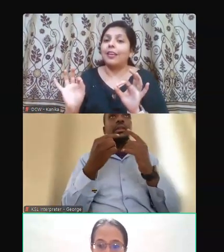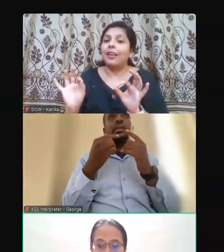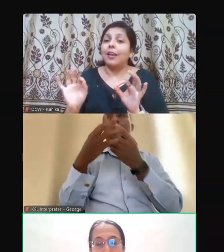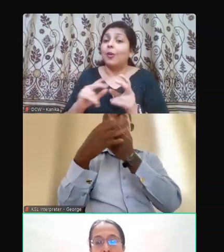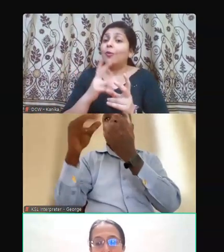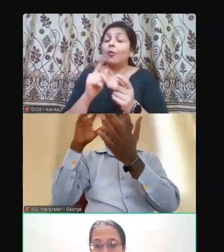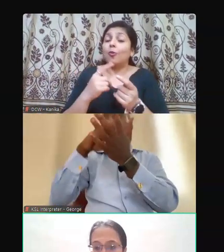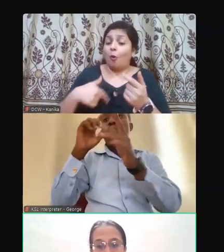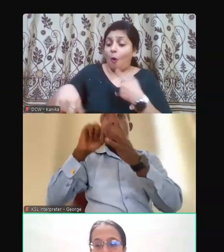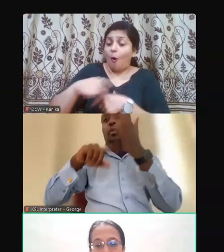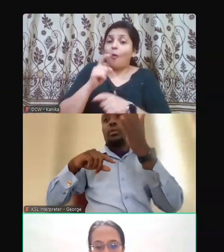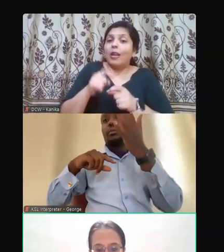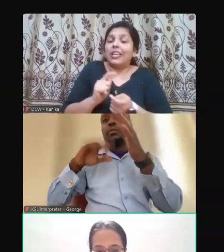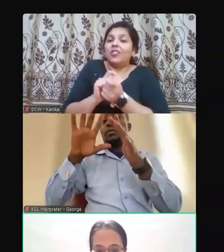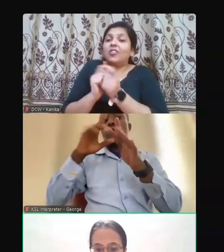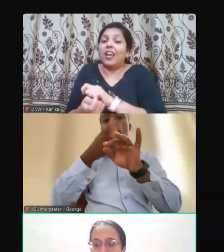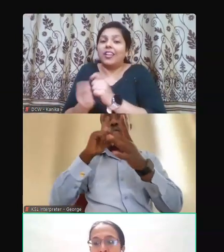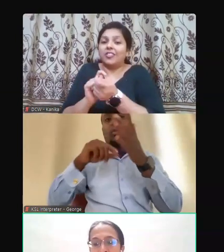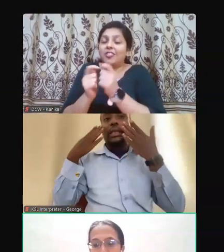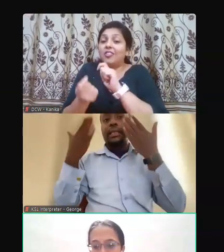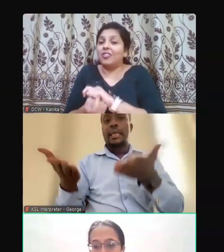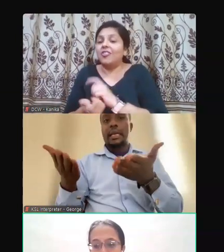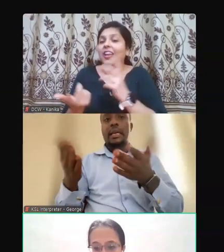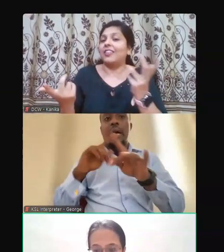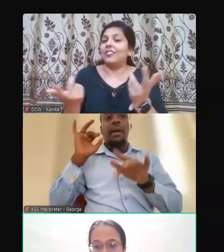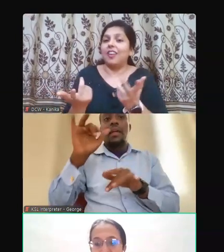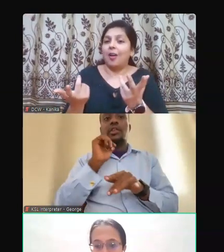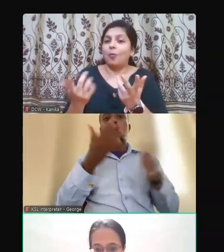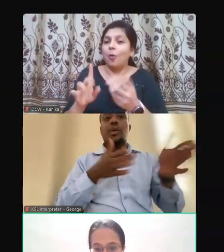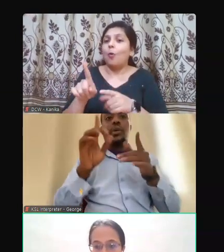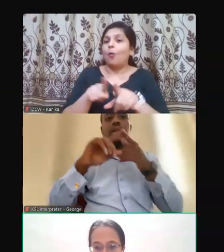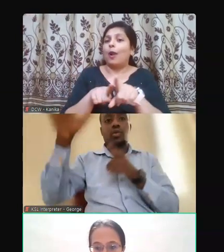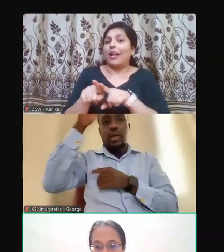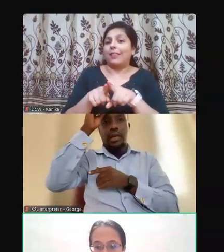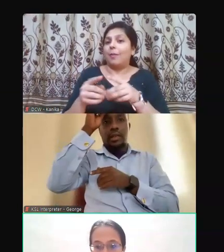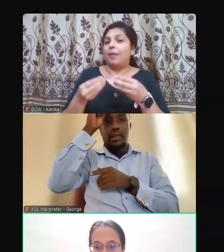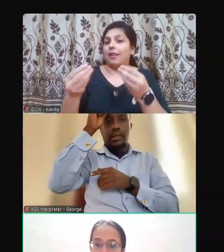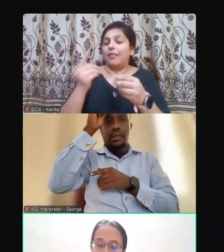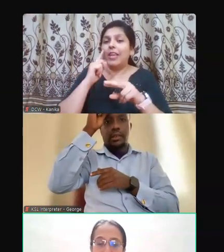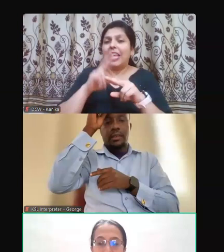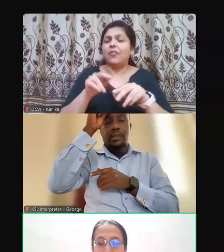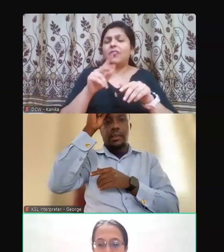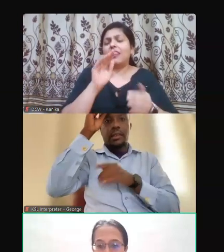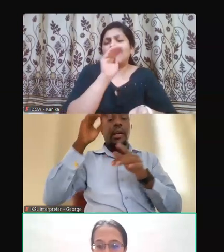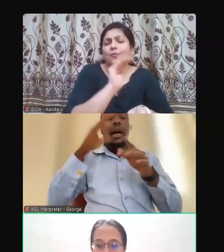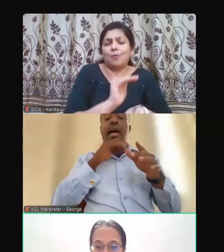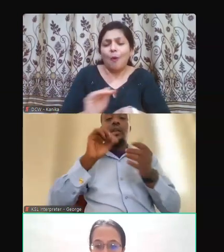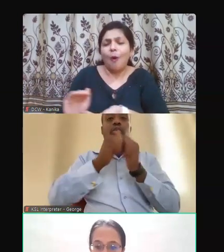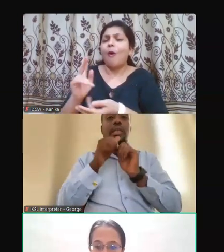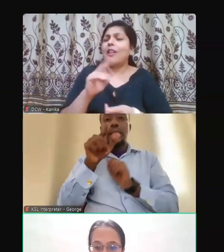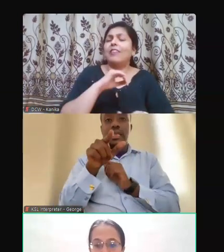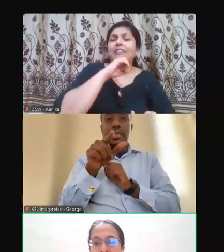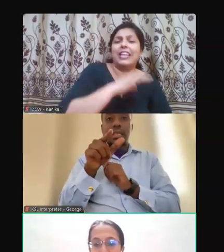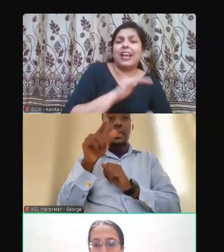available for them. But that is not the way to learn. And to change this, I will share an example